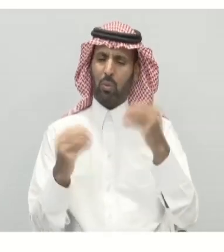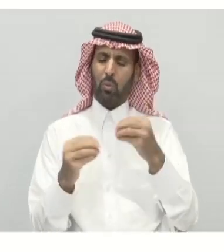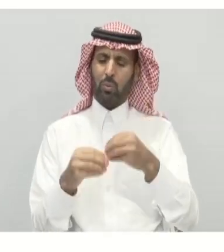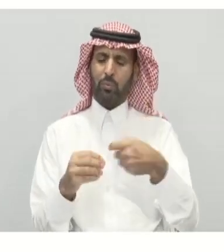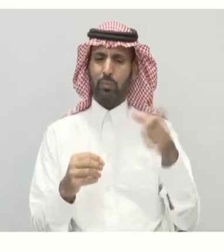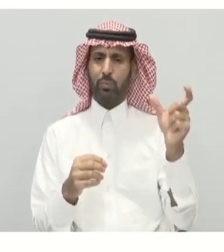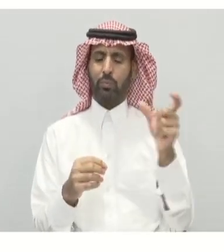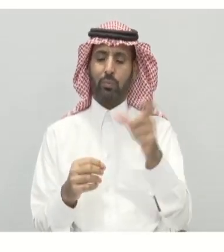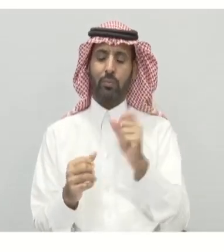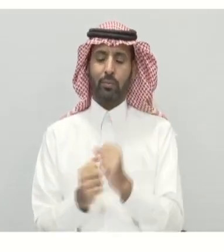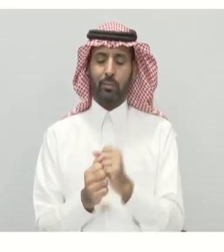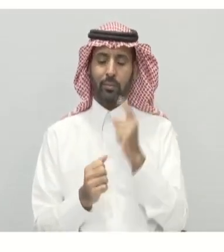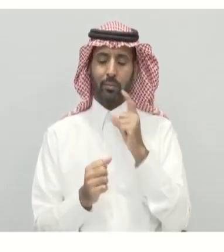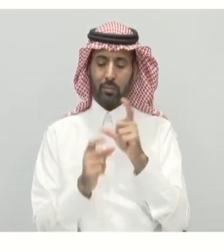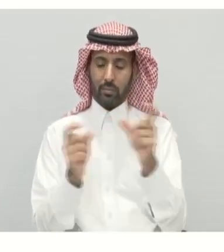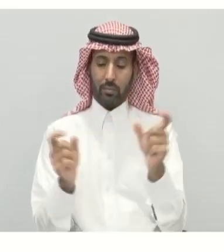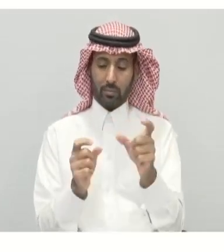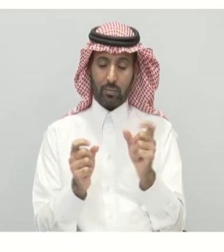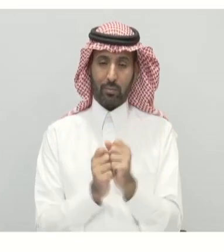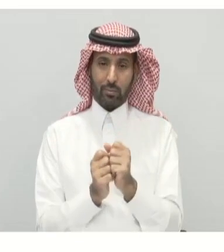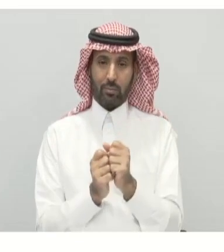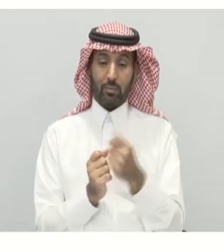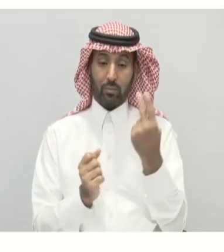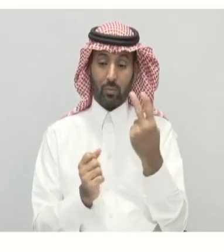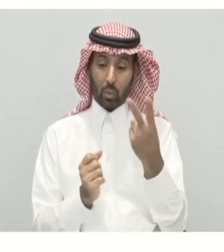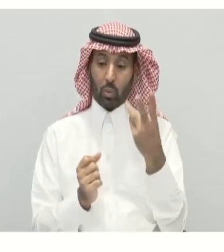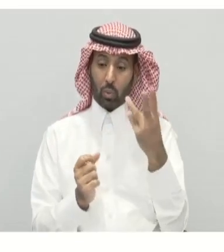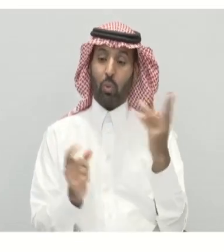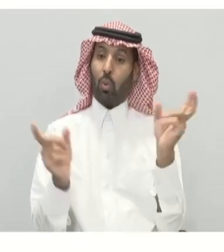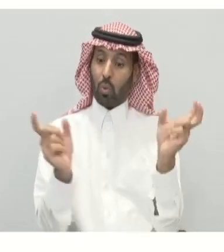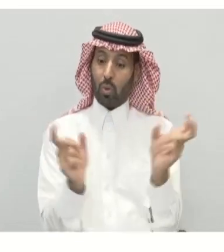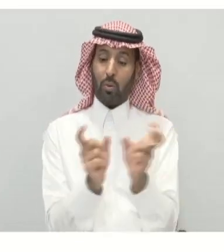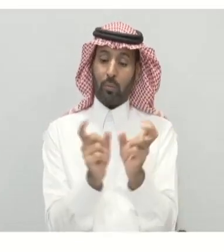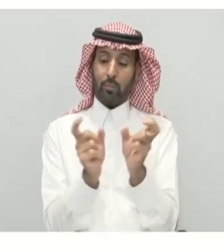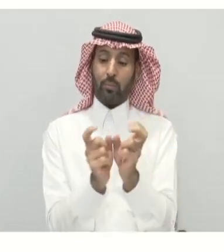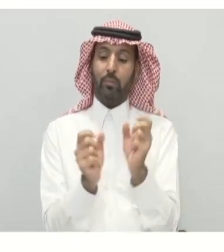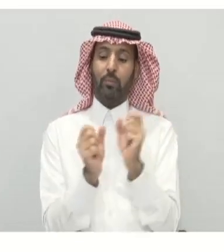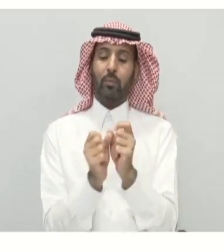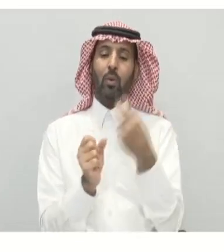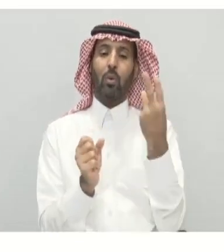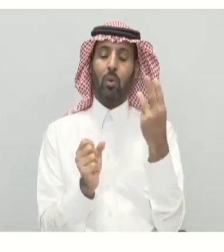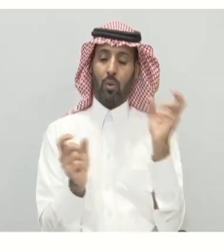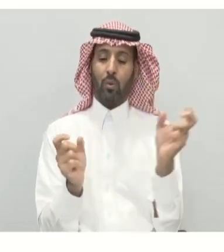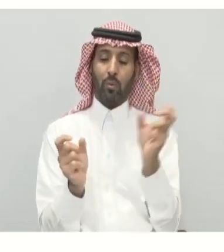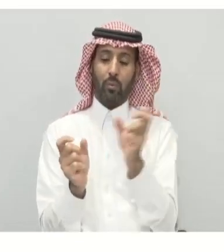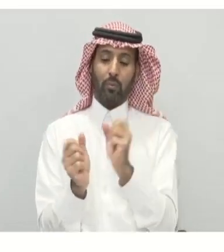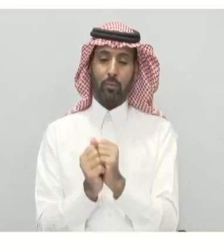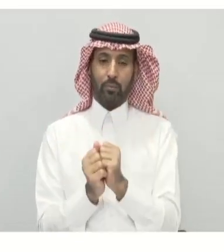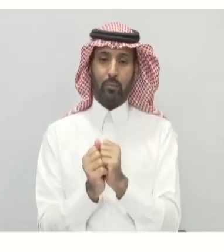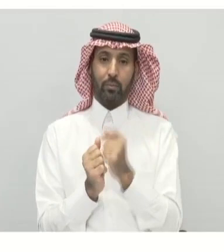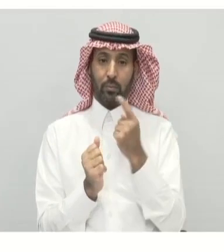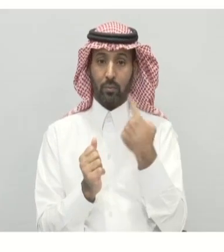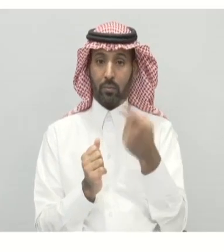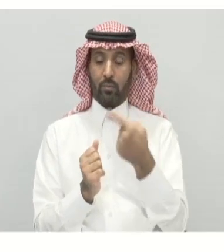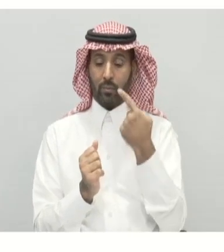will give you a multi-word verb. We've discussed two-word verbs and three-word verbs.